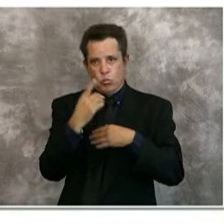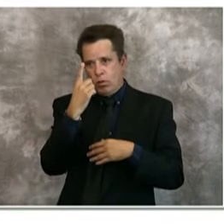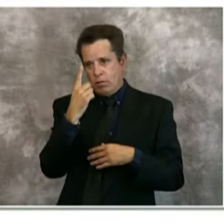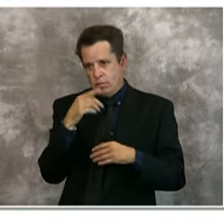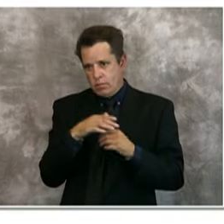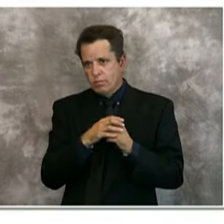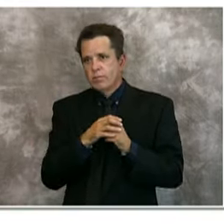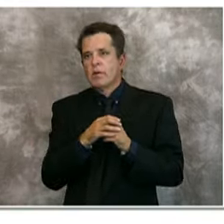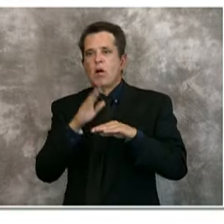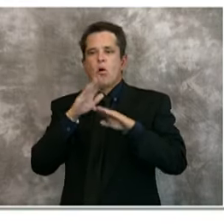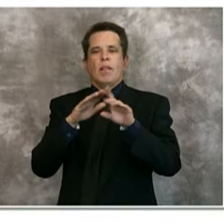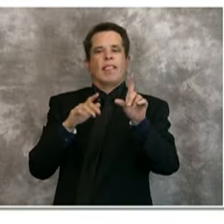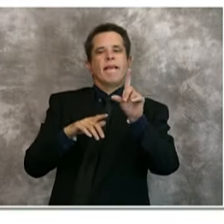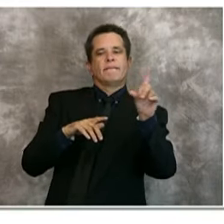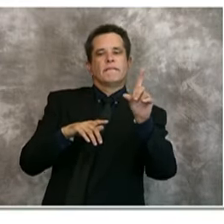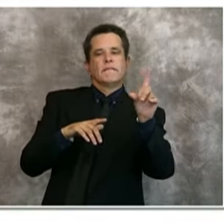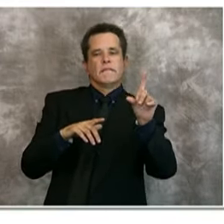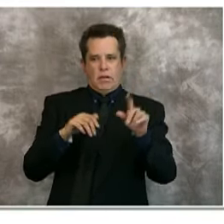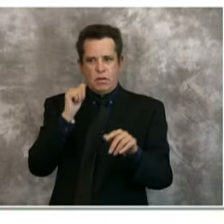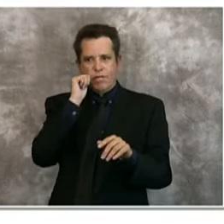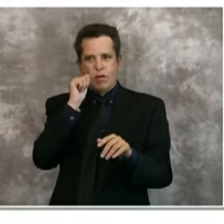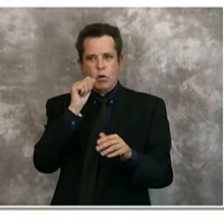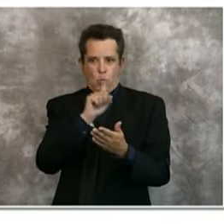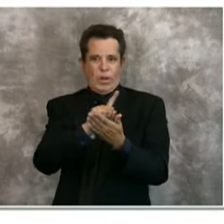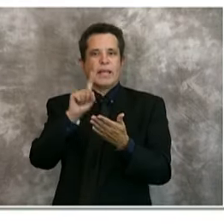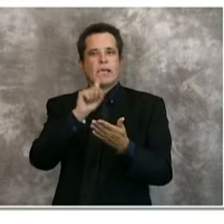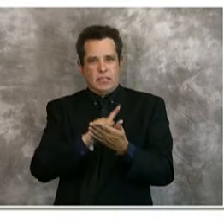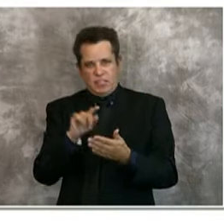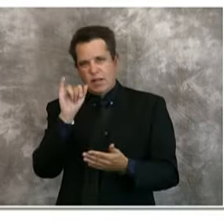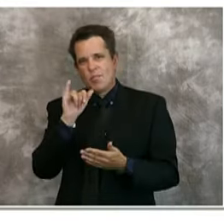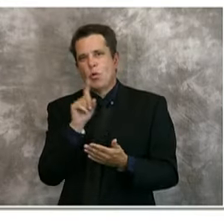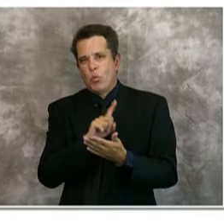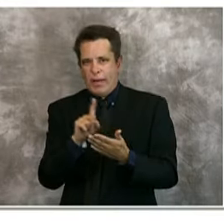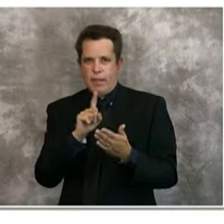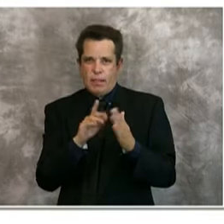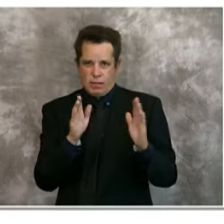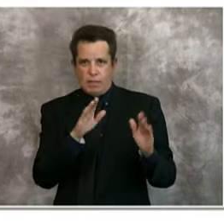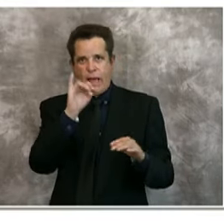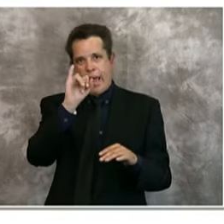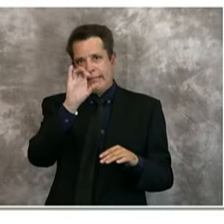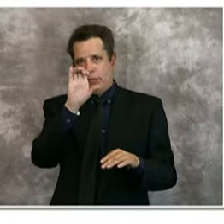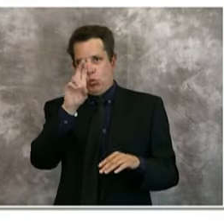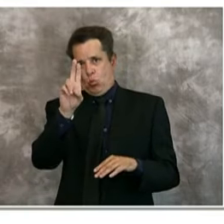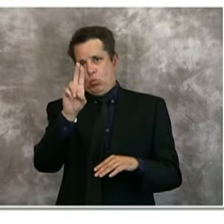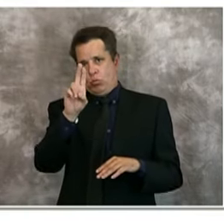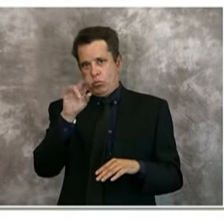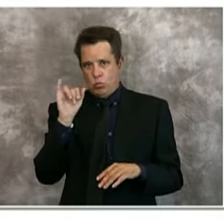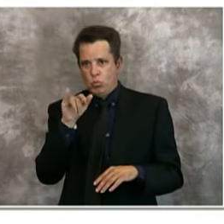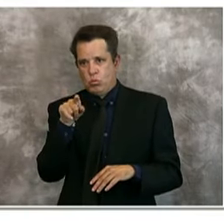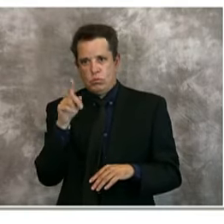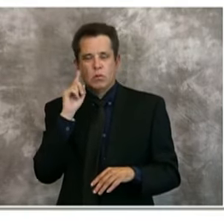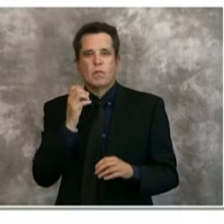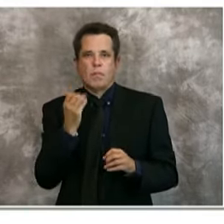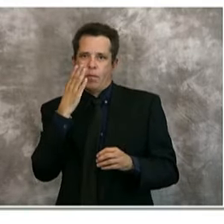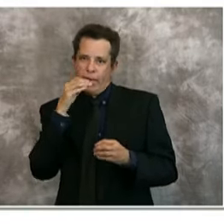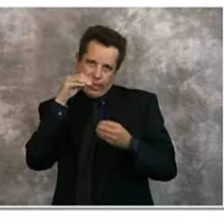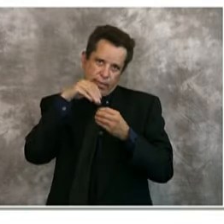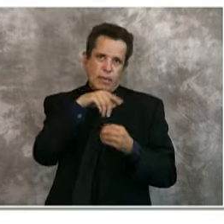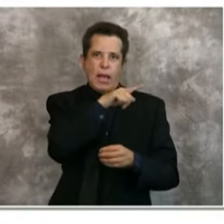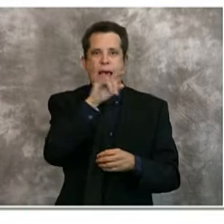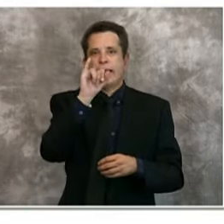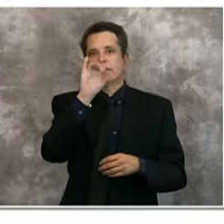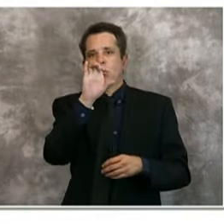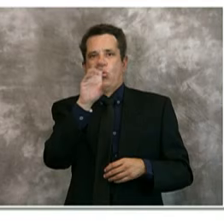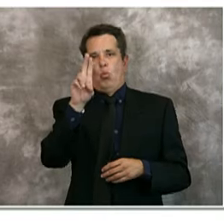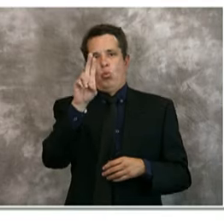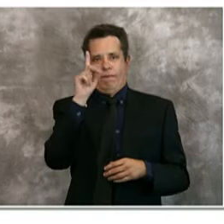the left side, we show weekly number of ICU patients or cases